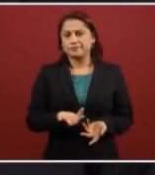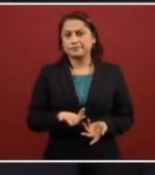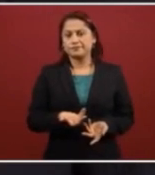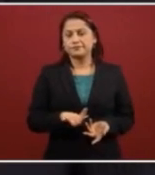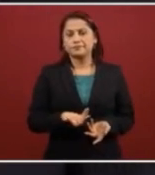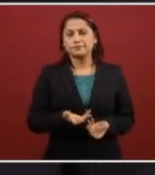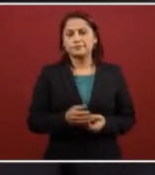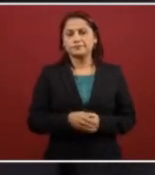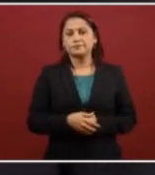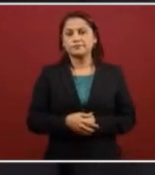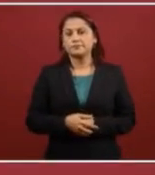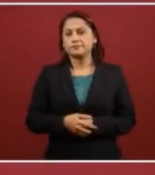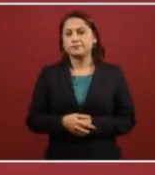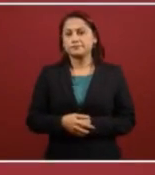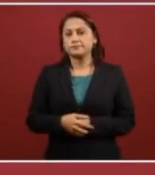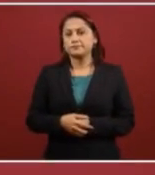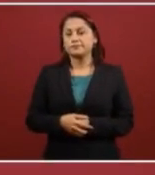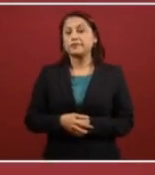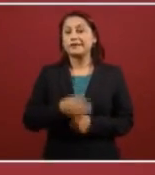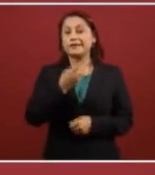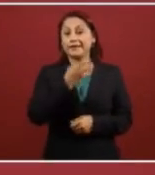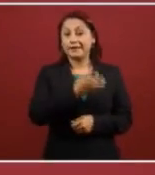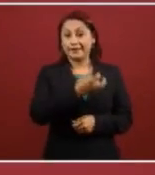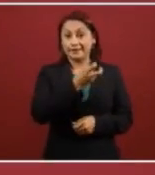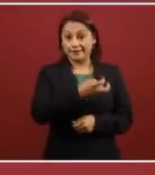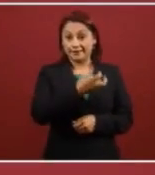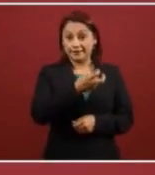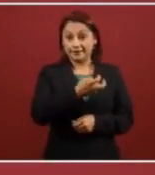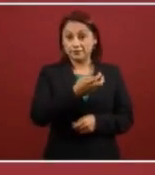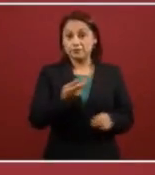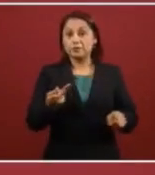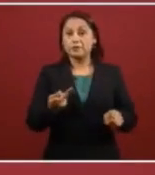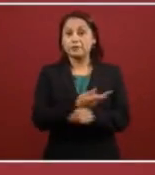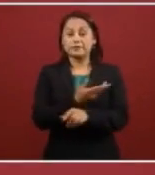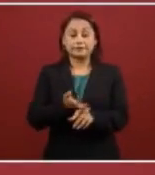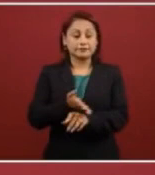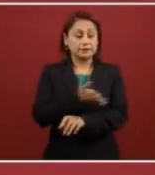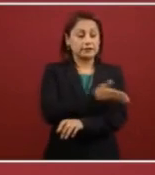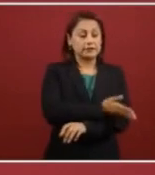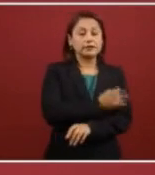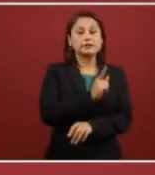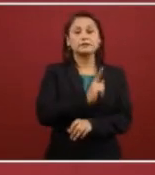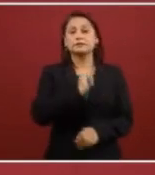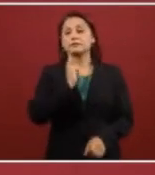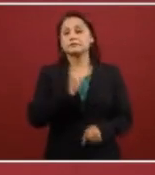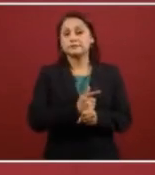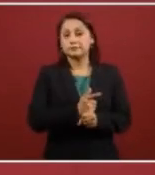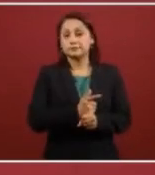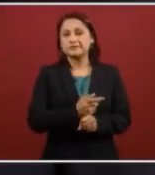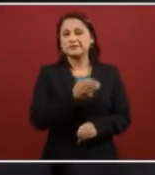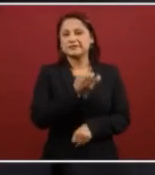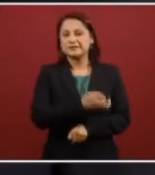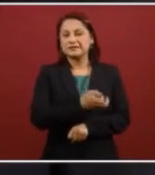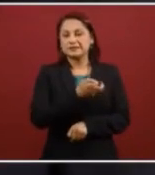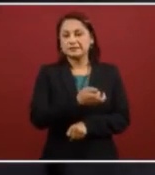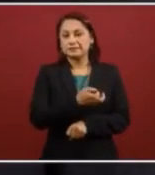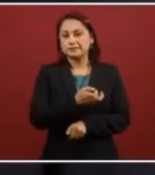uno de los, that was one of the signos signs una de las expresiones or expressions más